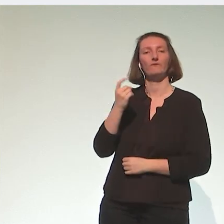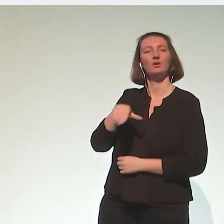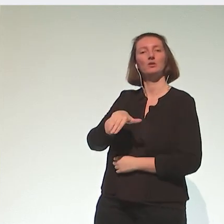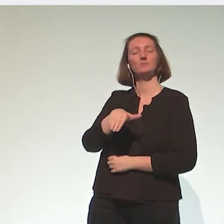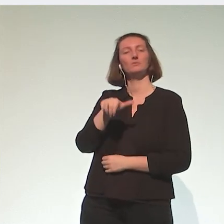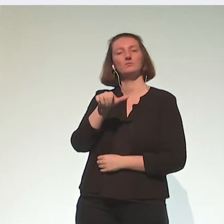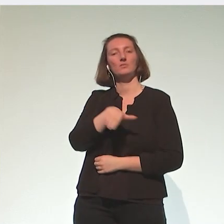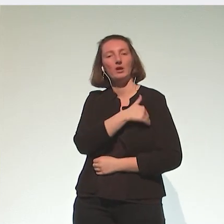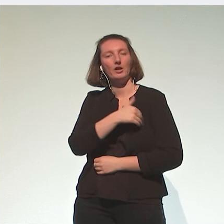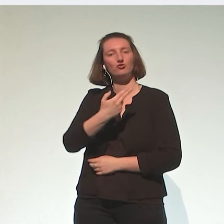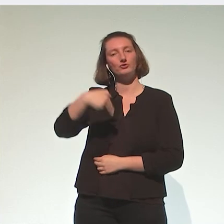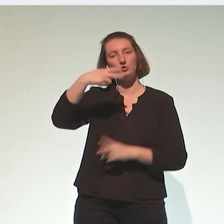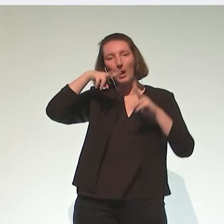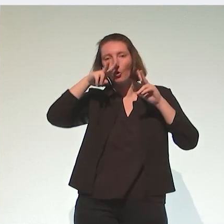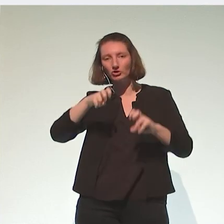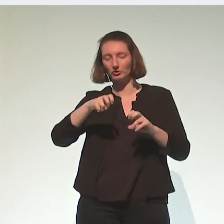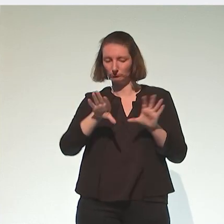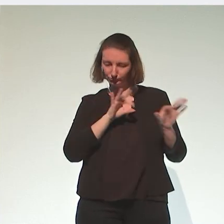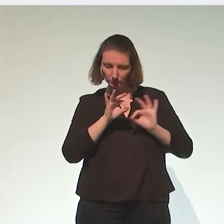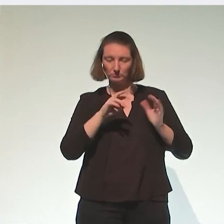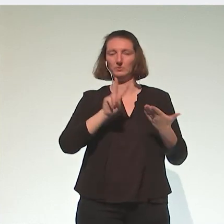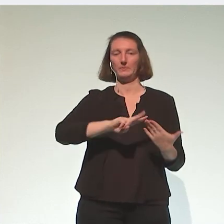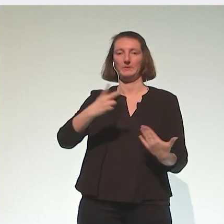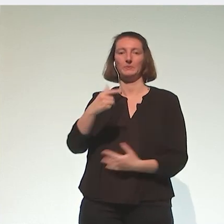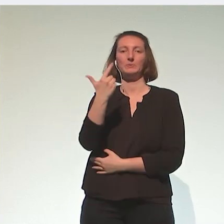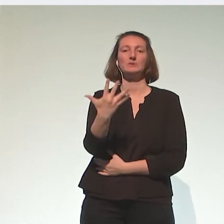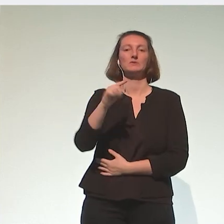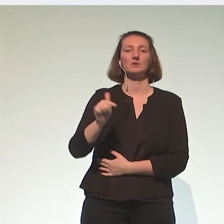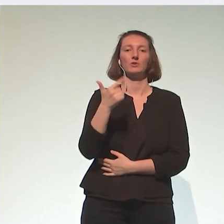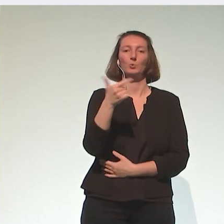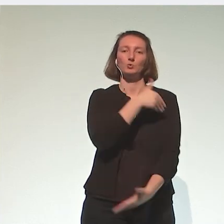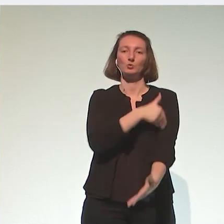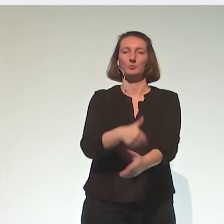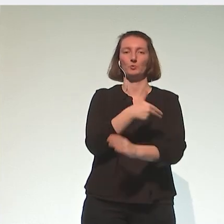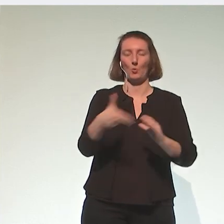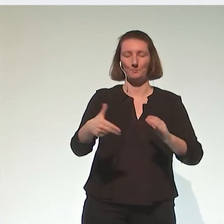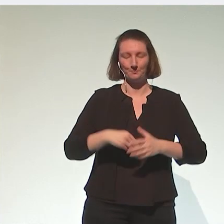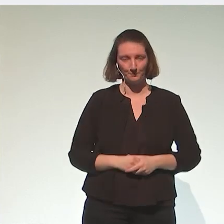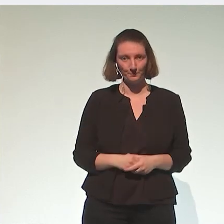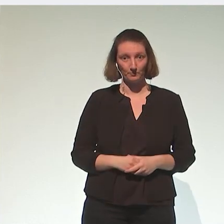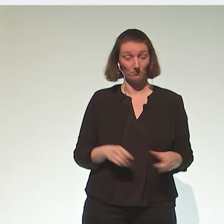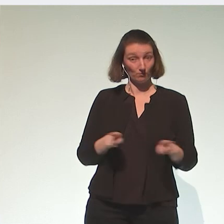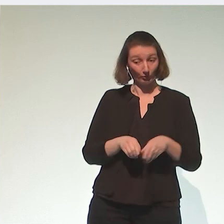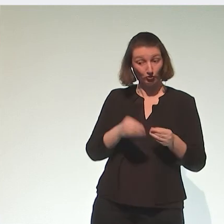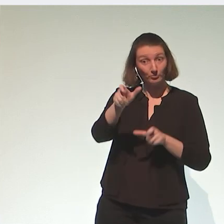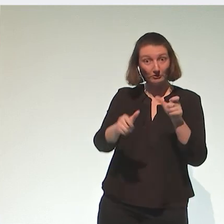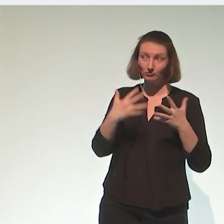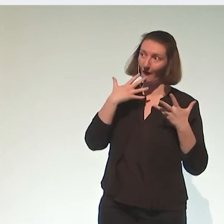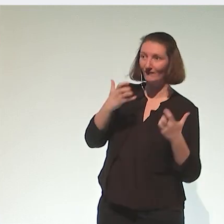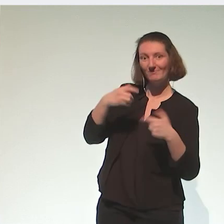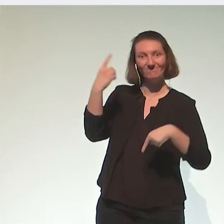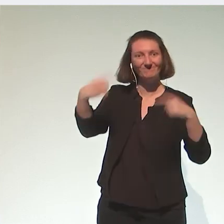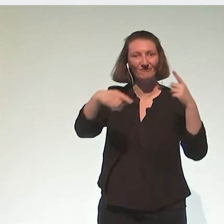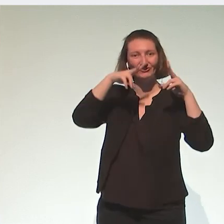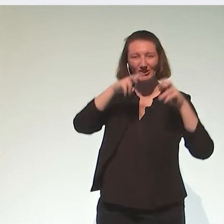under the National Agency for Research for 5.2 million euros in order to get people